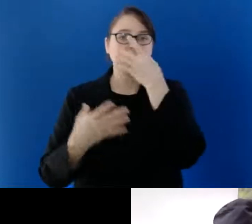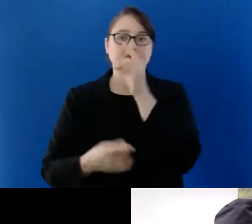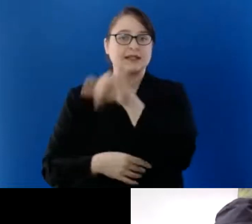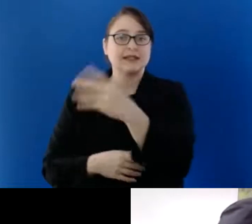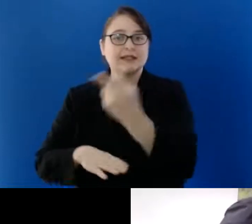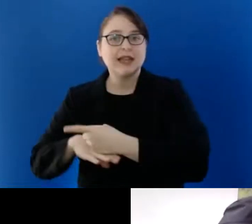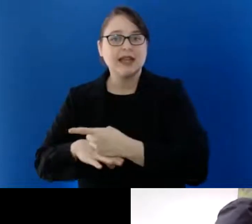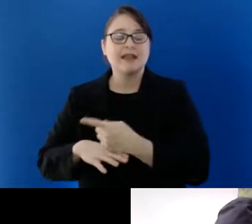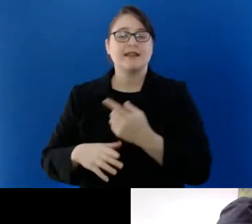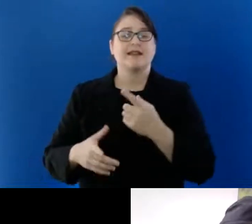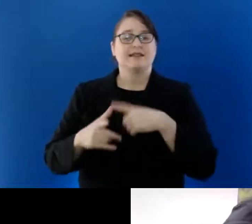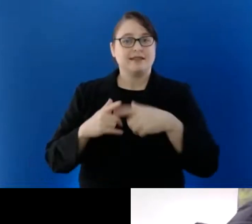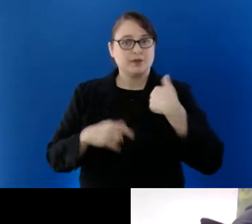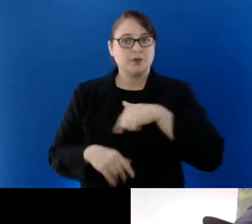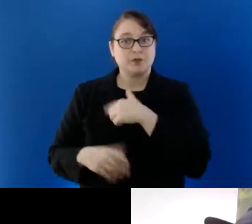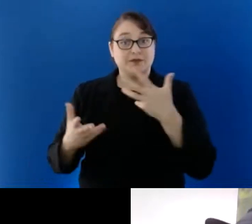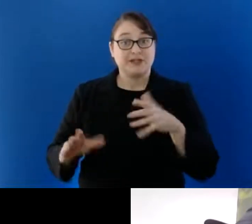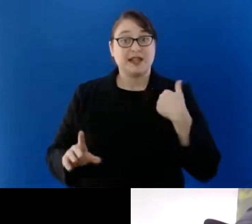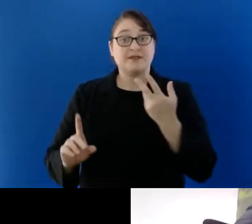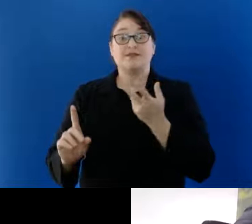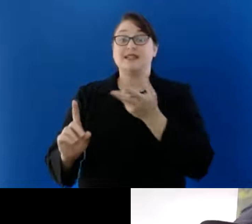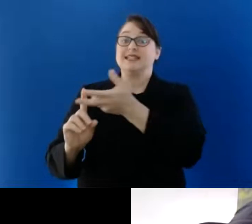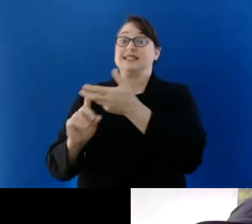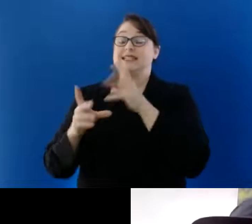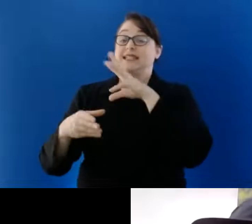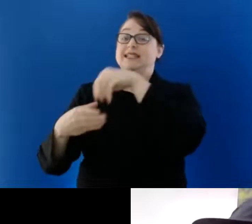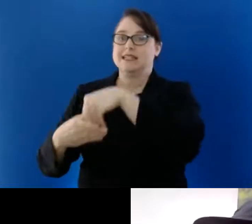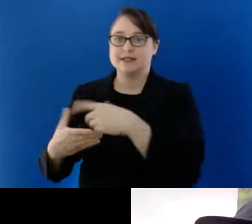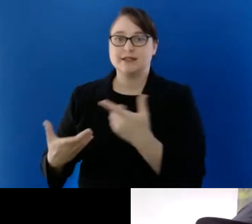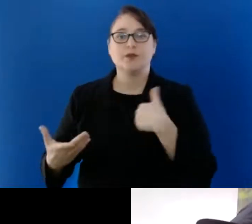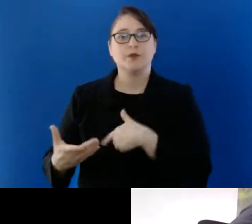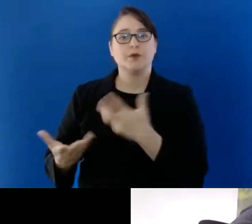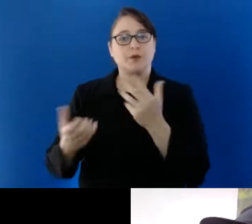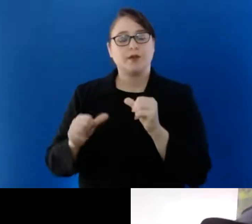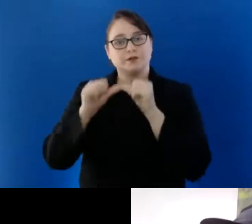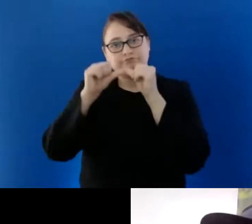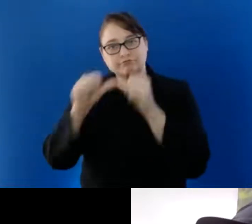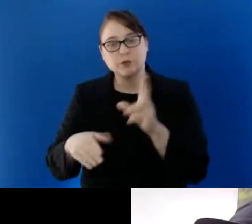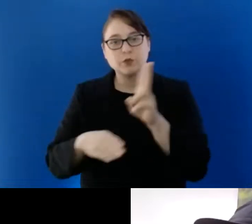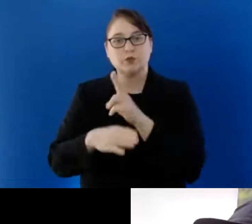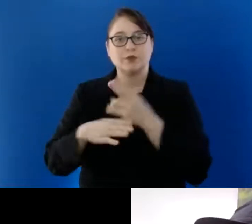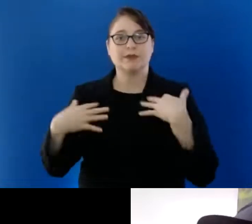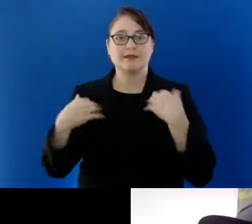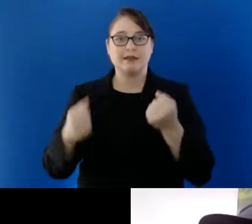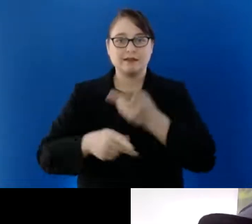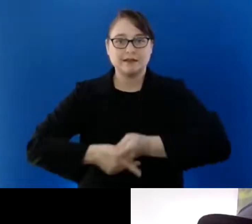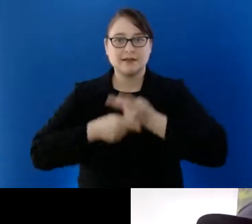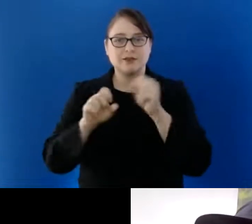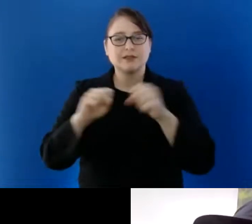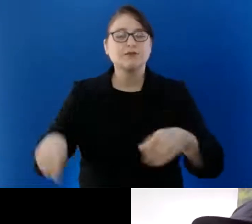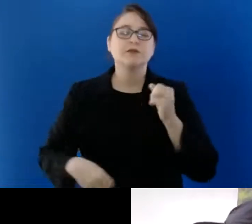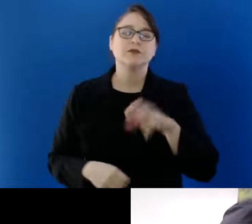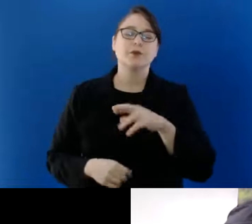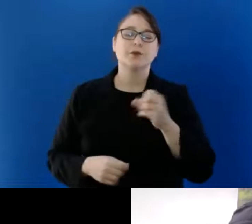and then those are the people that we try to get to sustain in using the healthcare system so that we can move